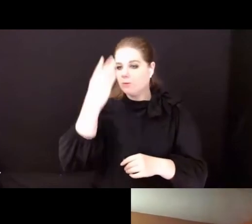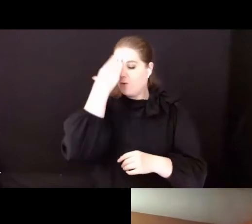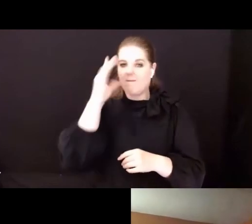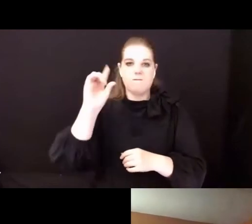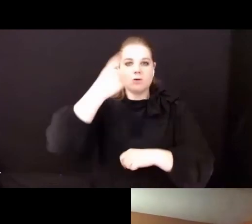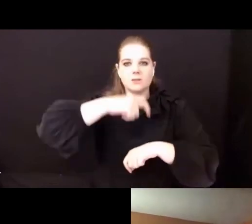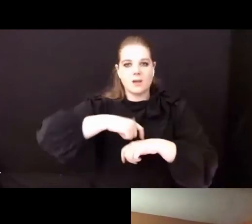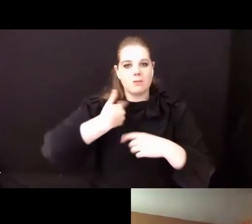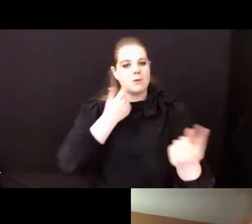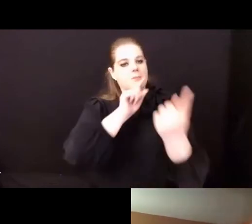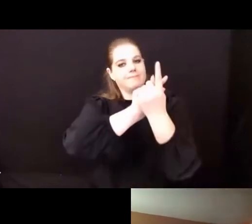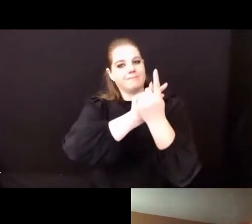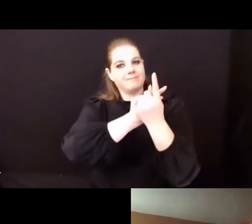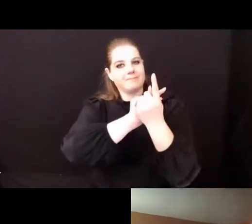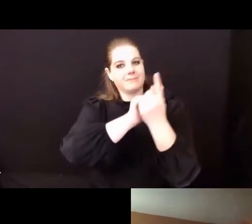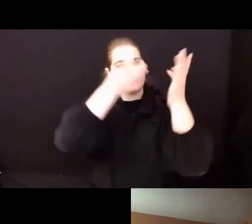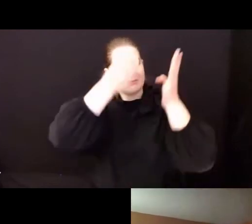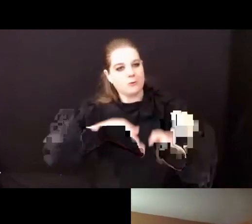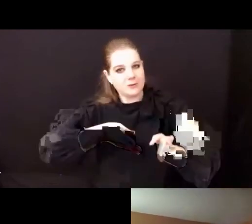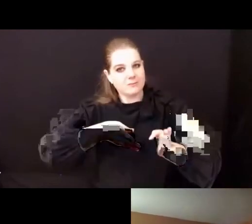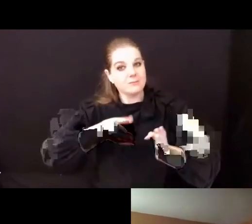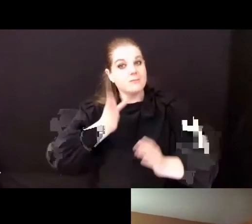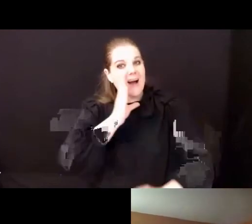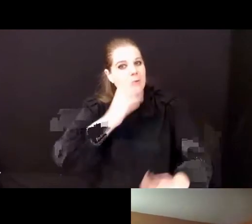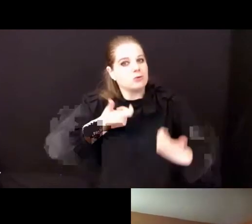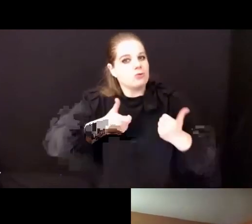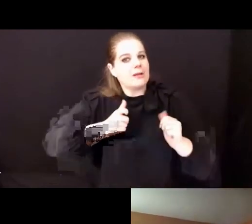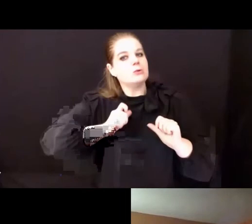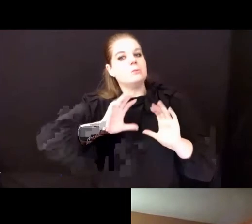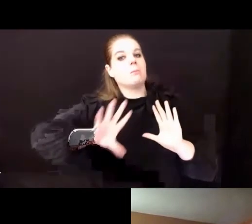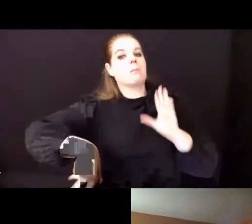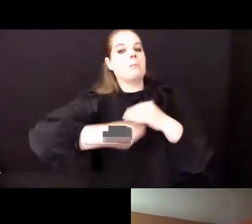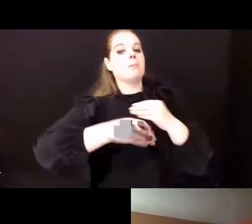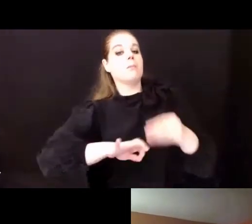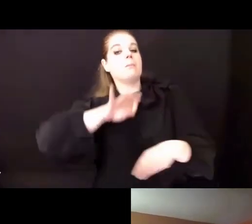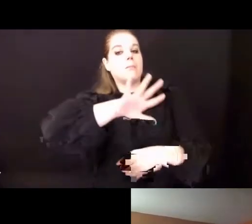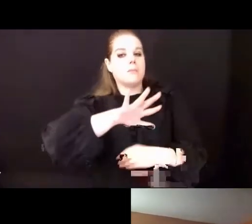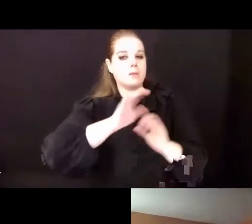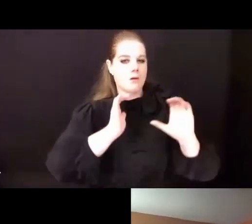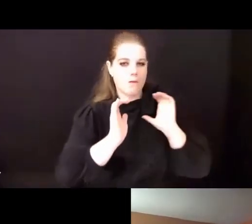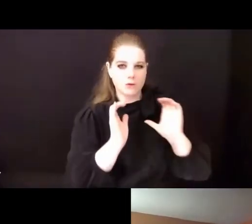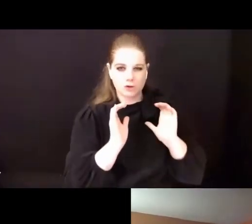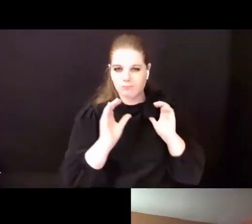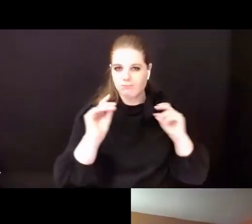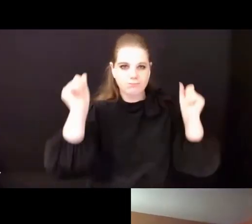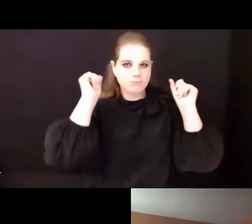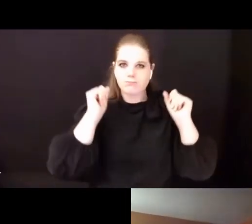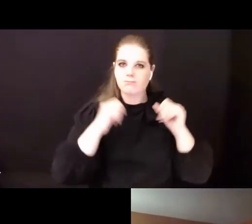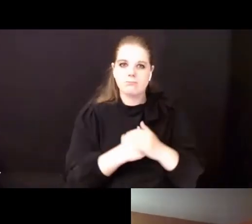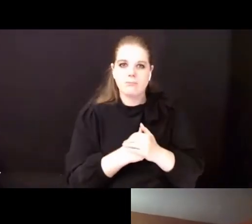first time, I will try and work that in the very beginning. And this is